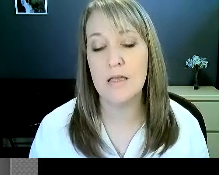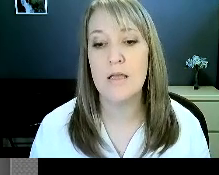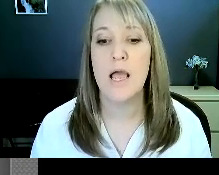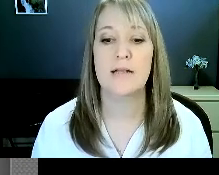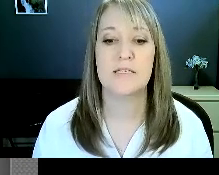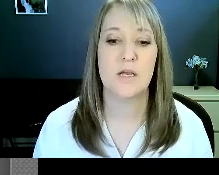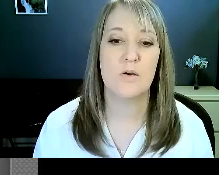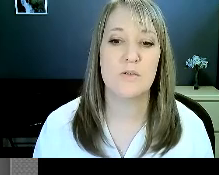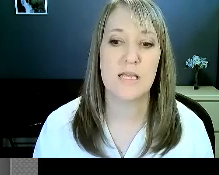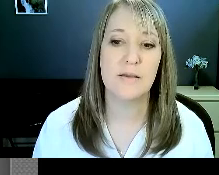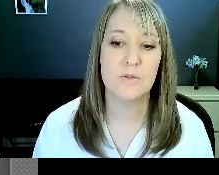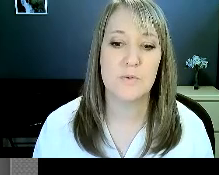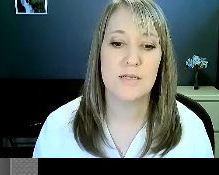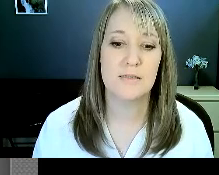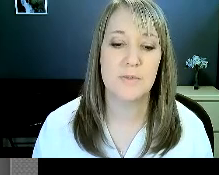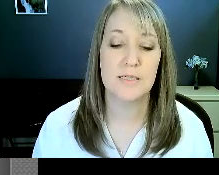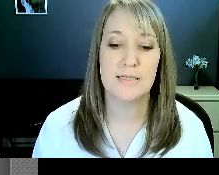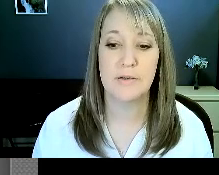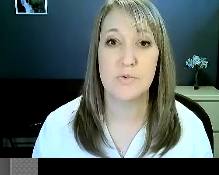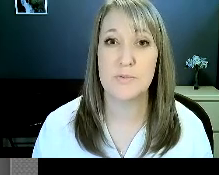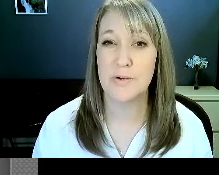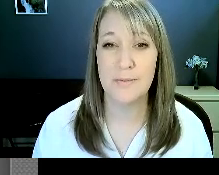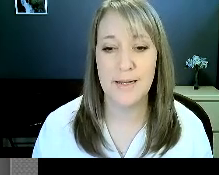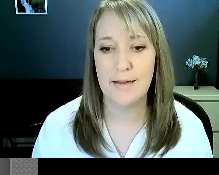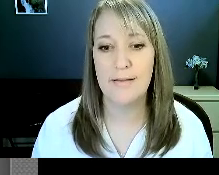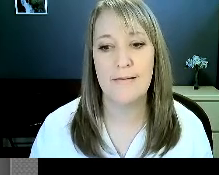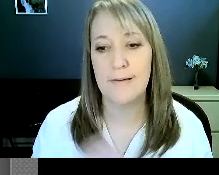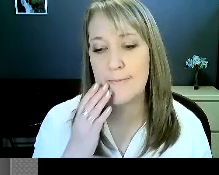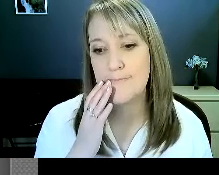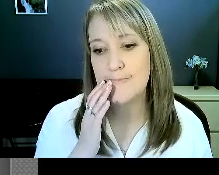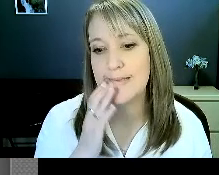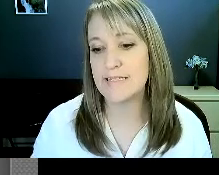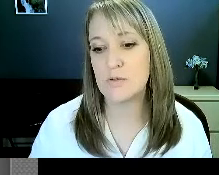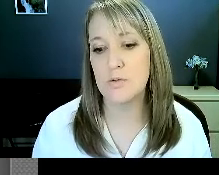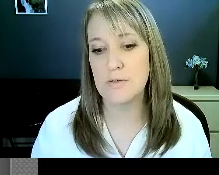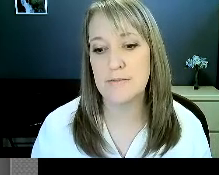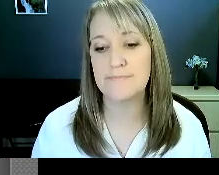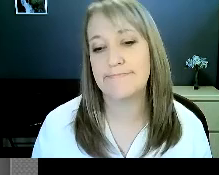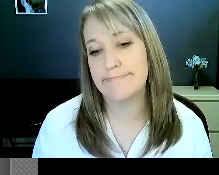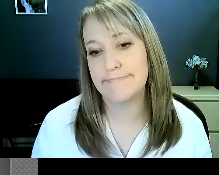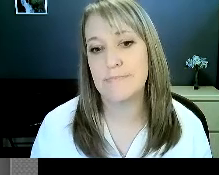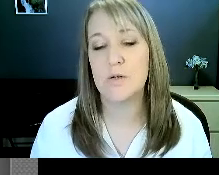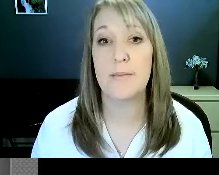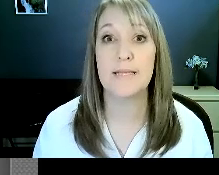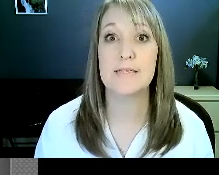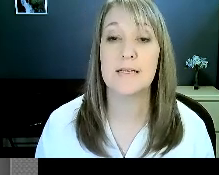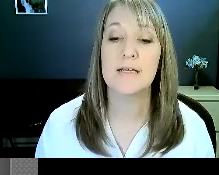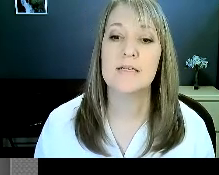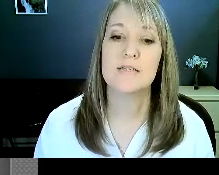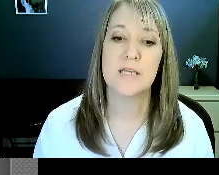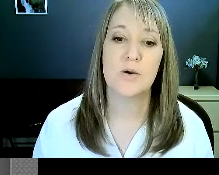speaking. And so American Sign Language was prohibited in schools quite a